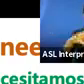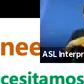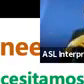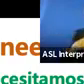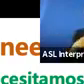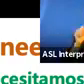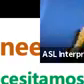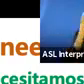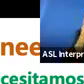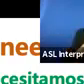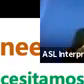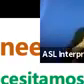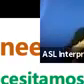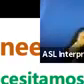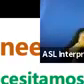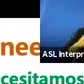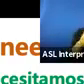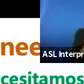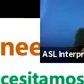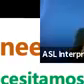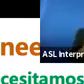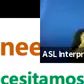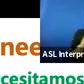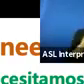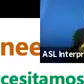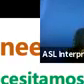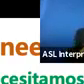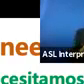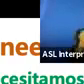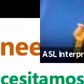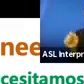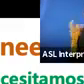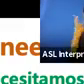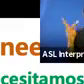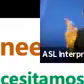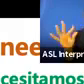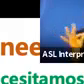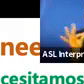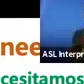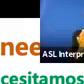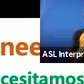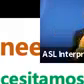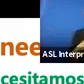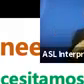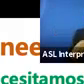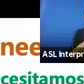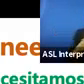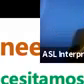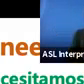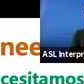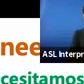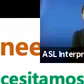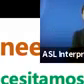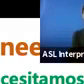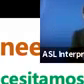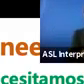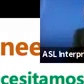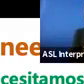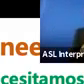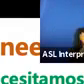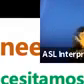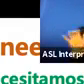distinct languages and distinct cultures. So knowing that when you displace culture, you endanger ecosystems and vice versa